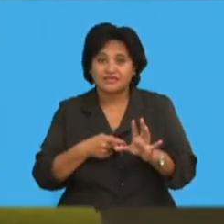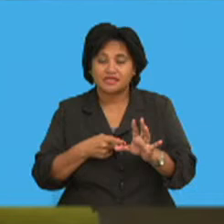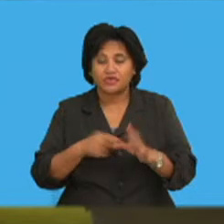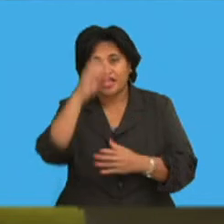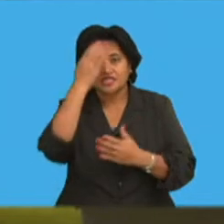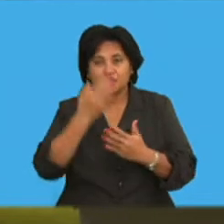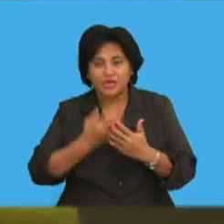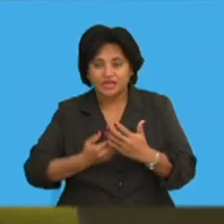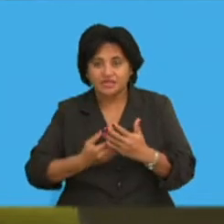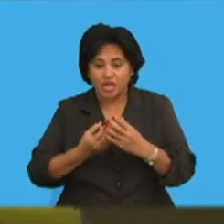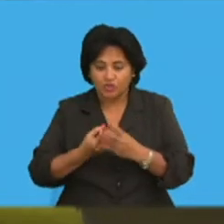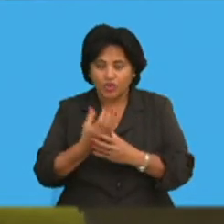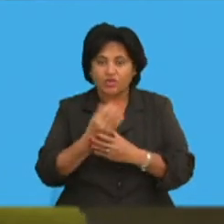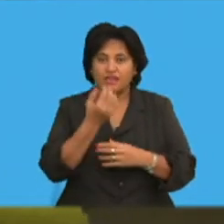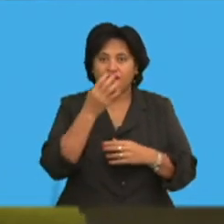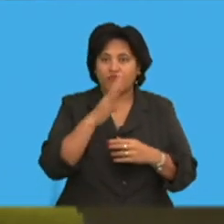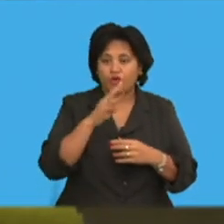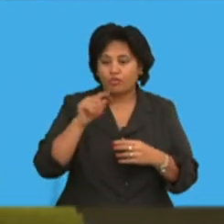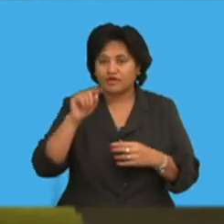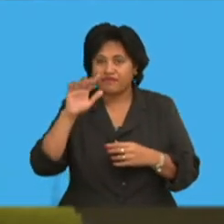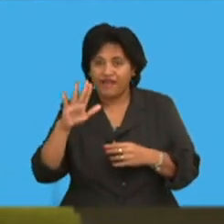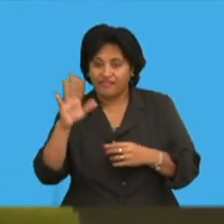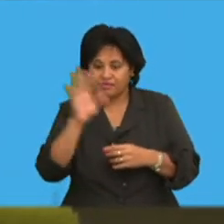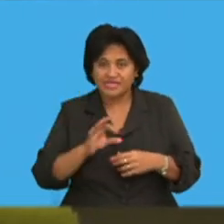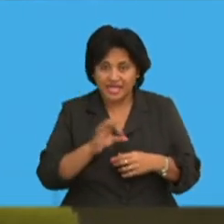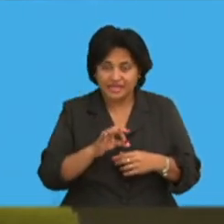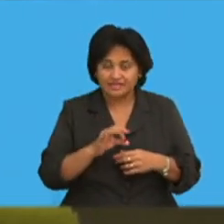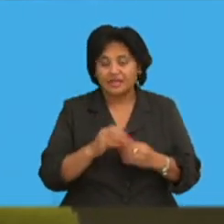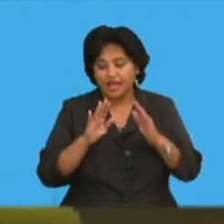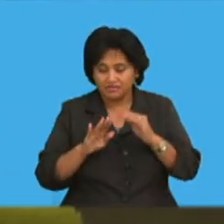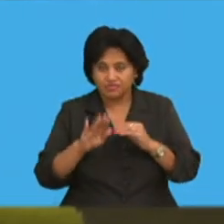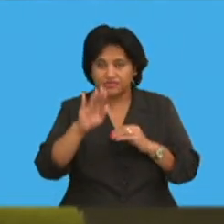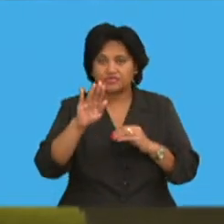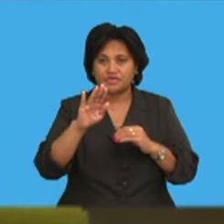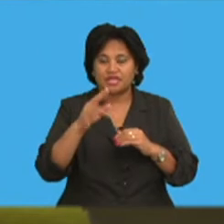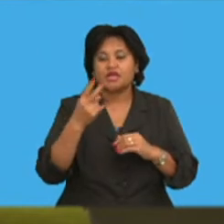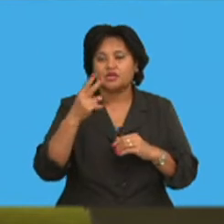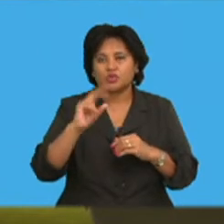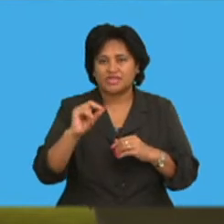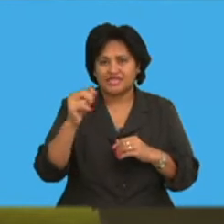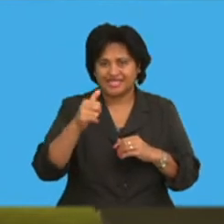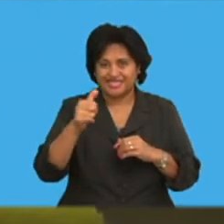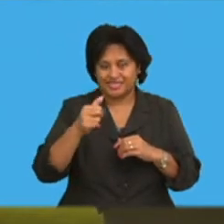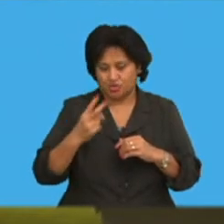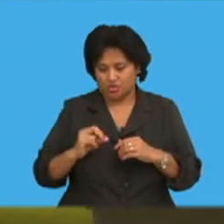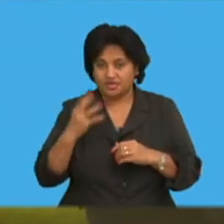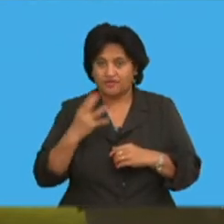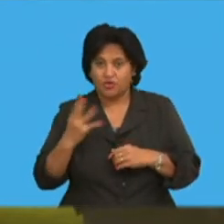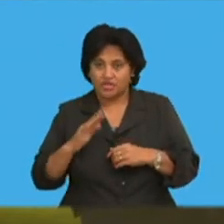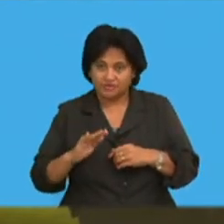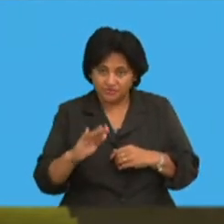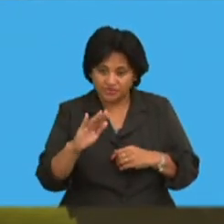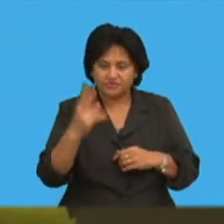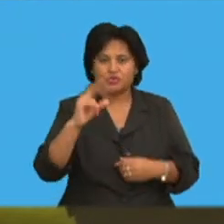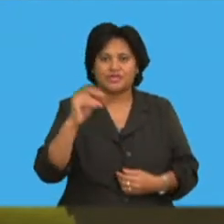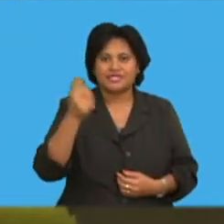growth of 4.5% with 5.6% in 2016. Madam Speaker, in 2014, being the highest,